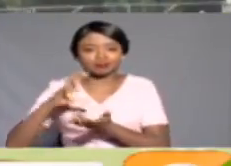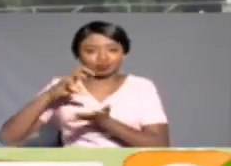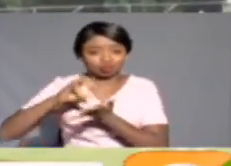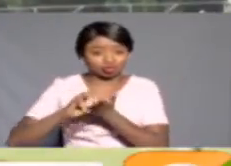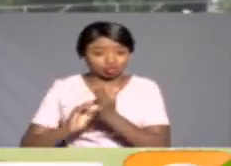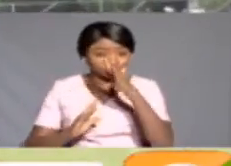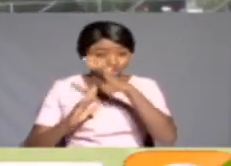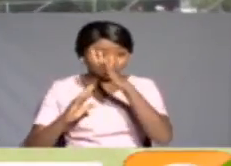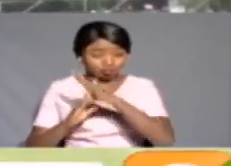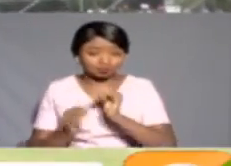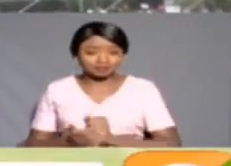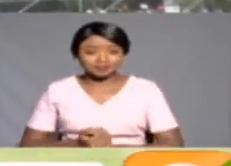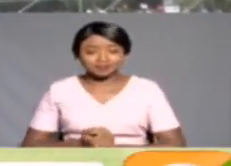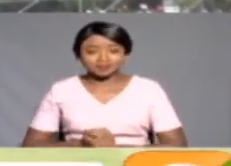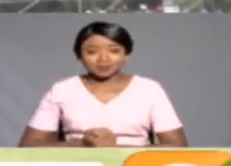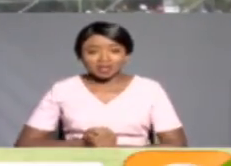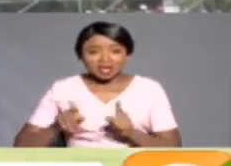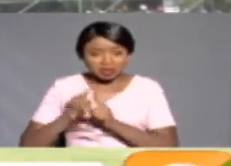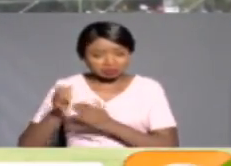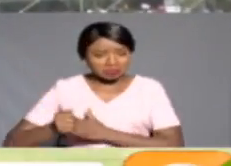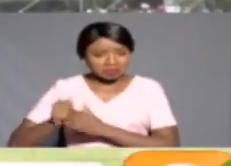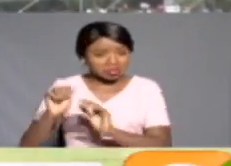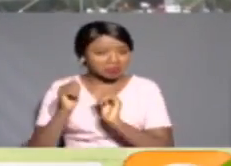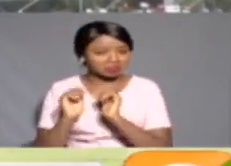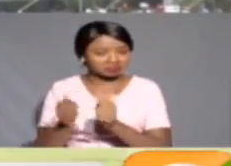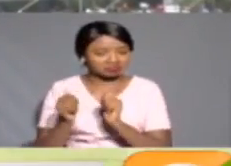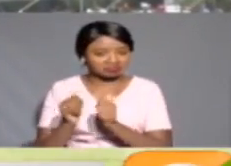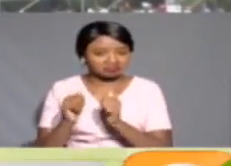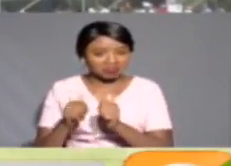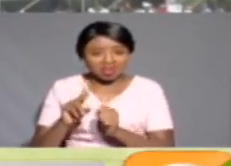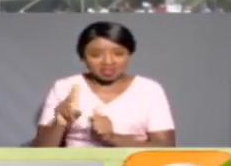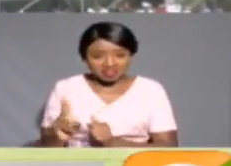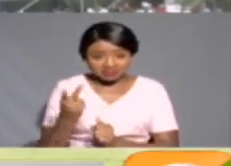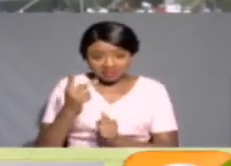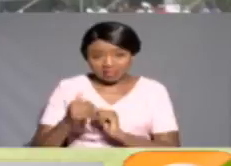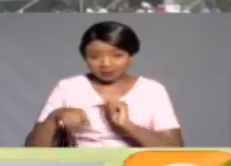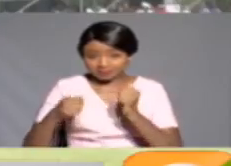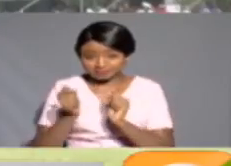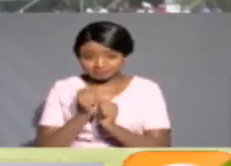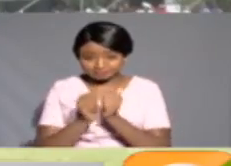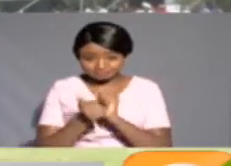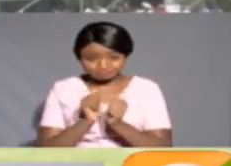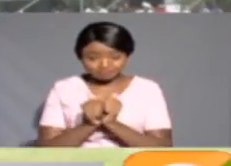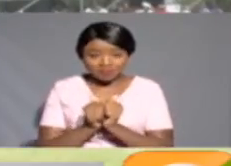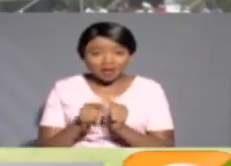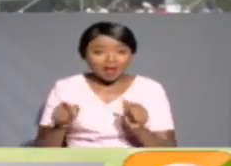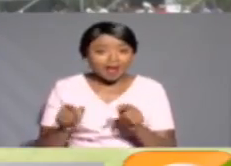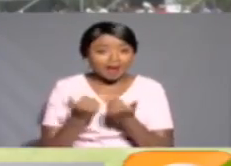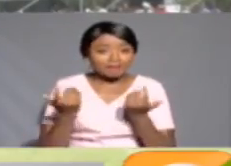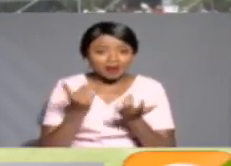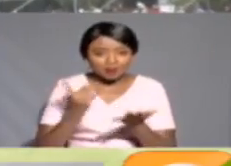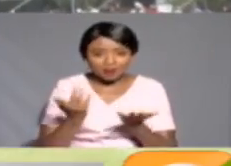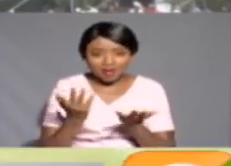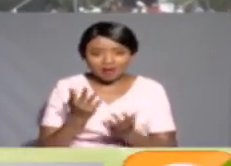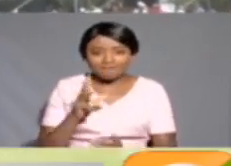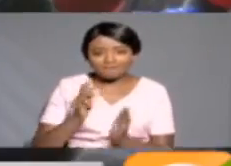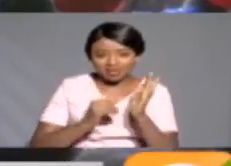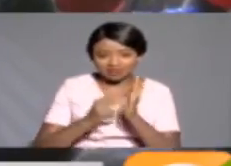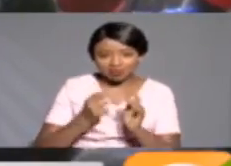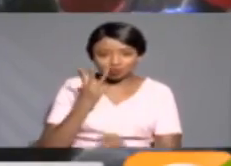and they need a draw of any kind during their second leg encounter to be played in Machakos on Wednesday.